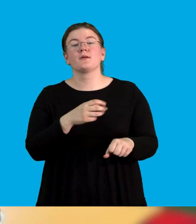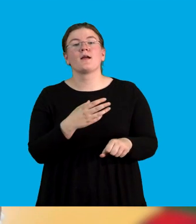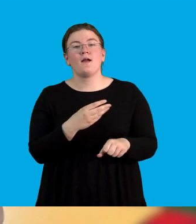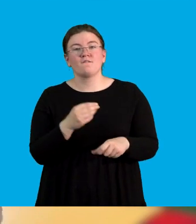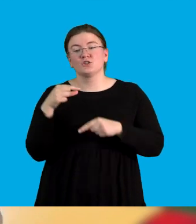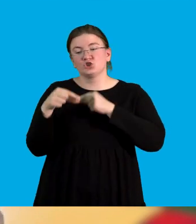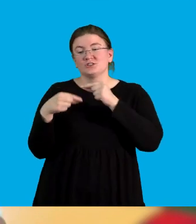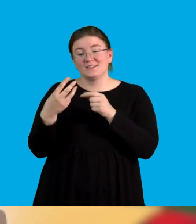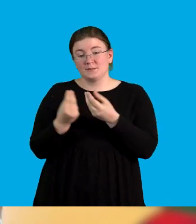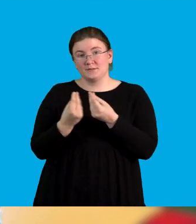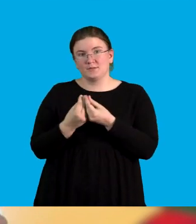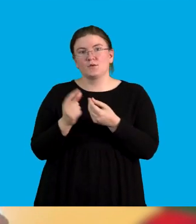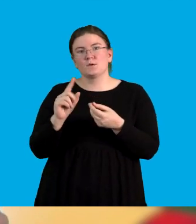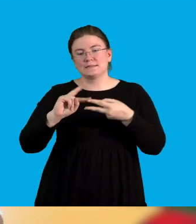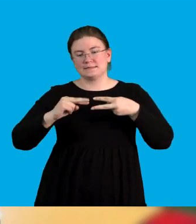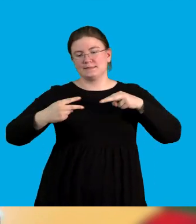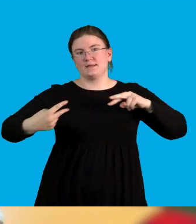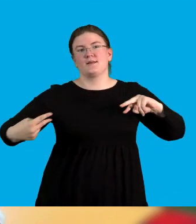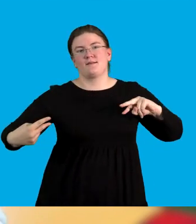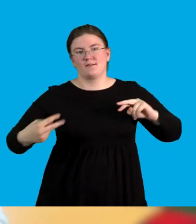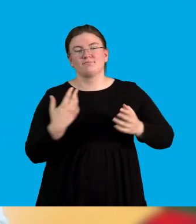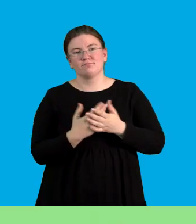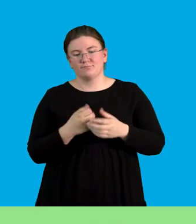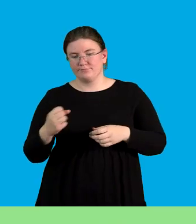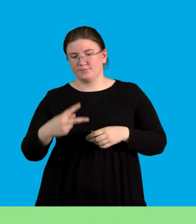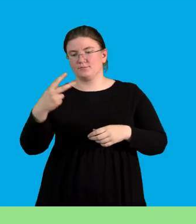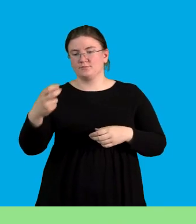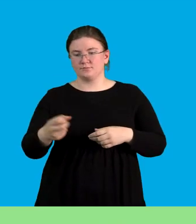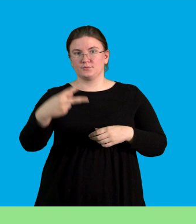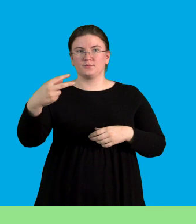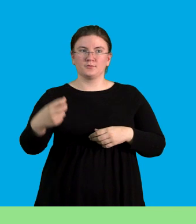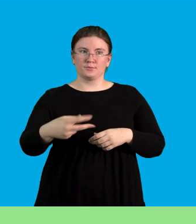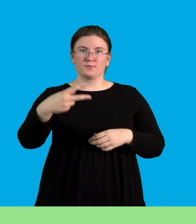DNA, and this is what allows the virus to replicate.